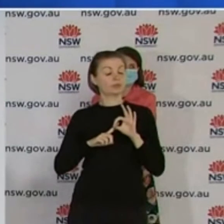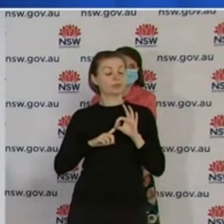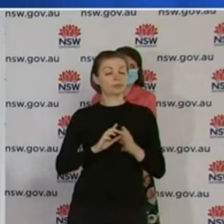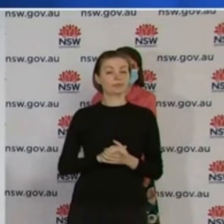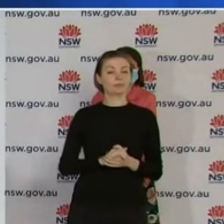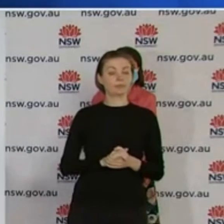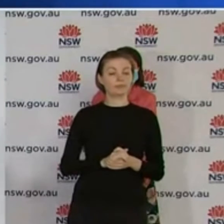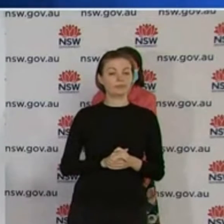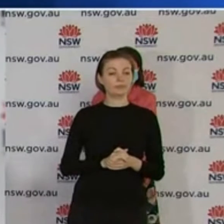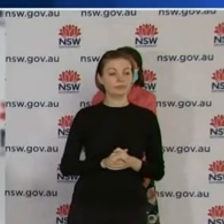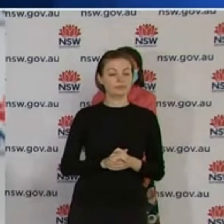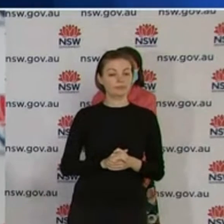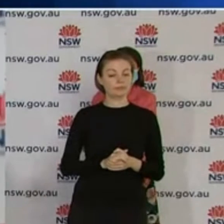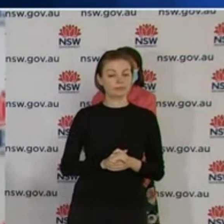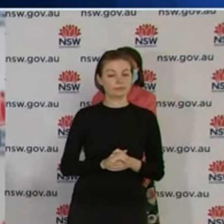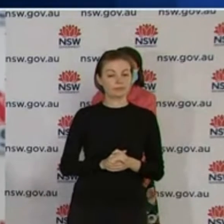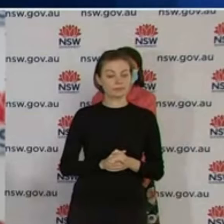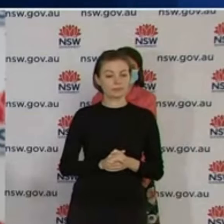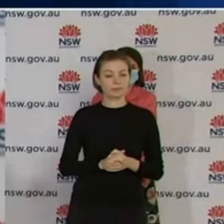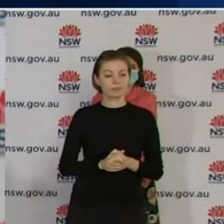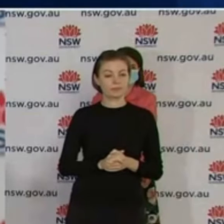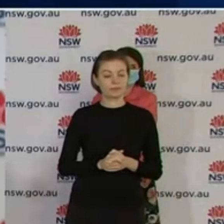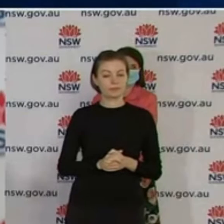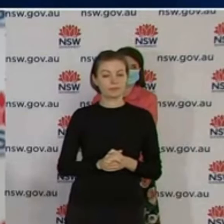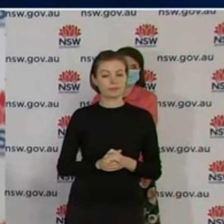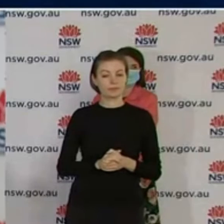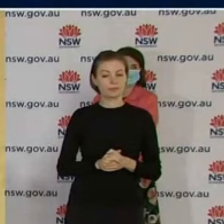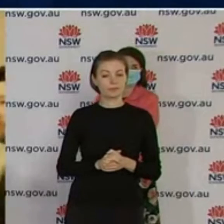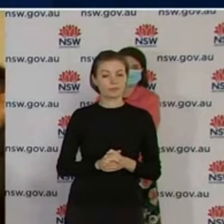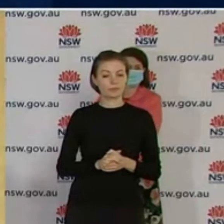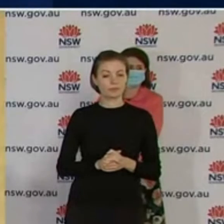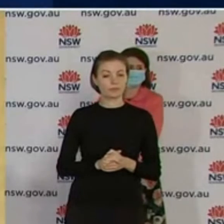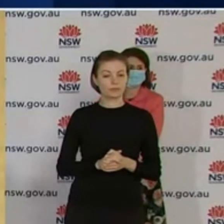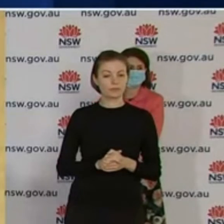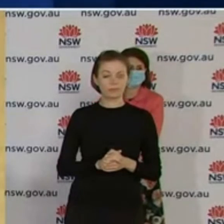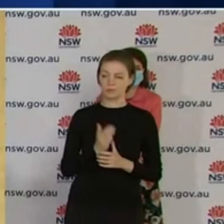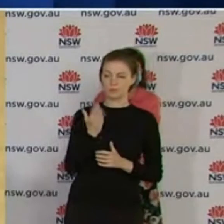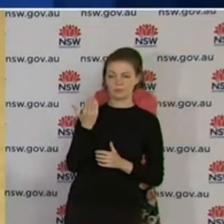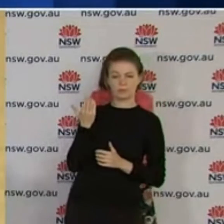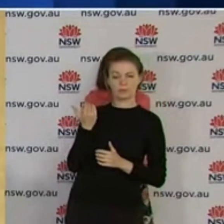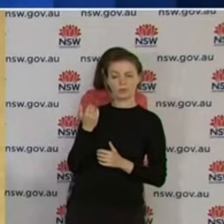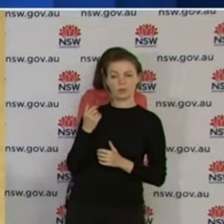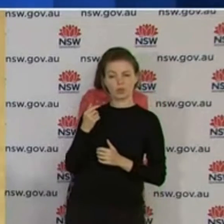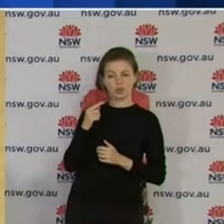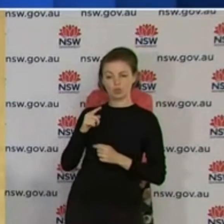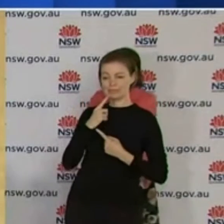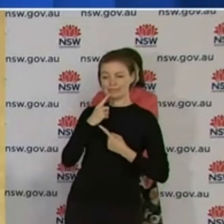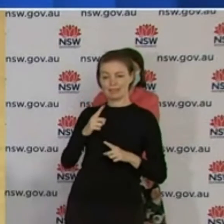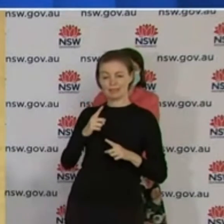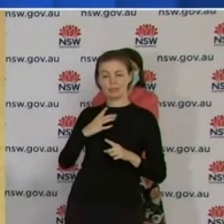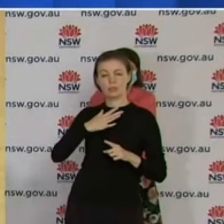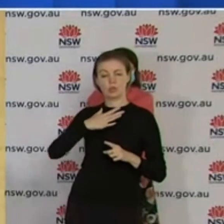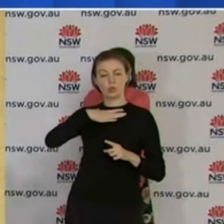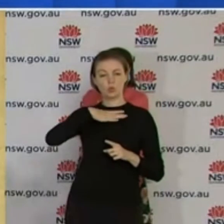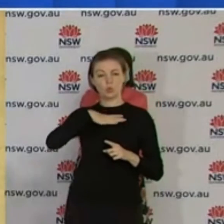quickly. Earlier this week you said that you wanted to wait until this weekend to figure out whether we turn the corner and the trend is actually reversing